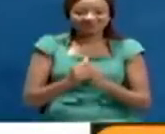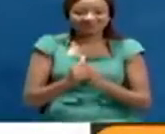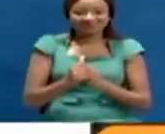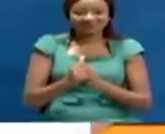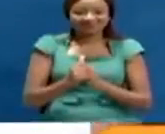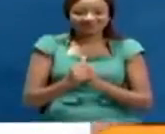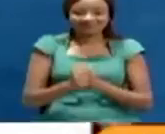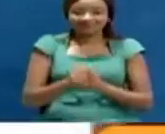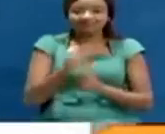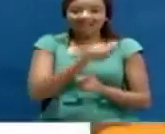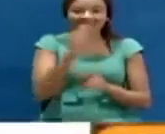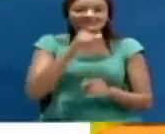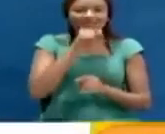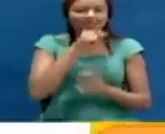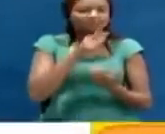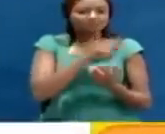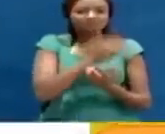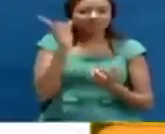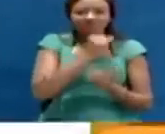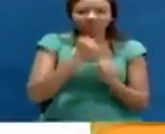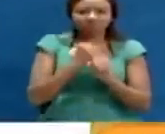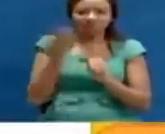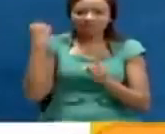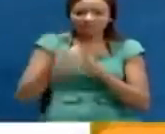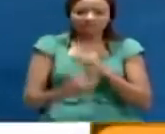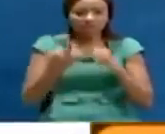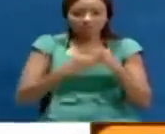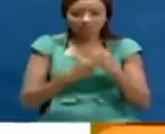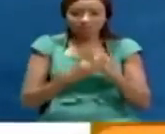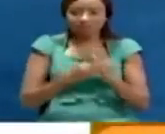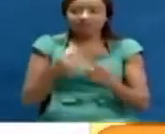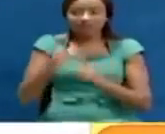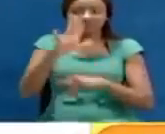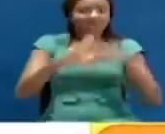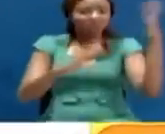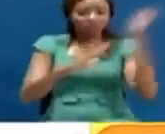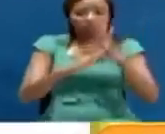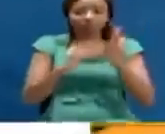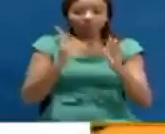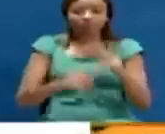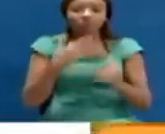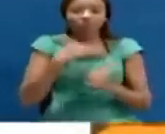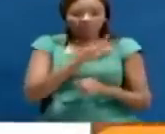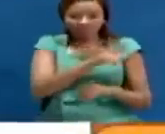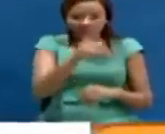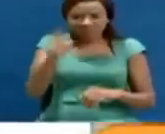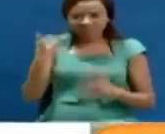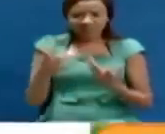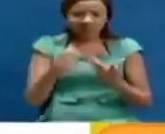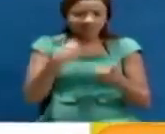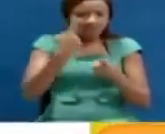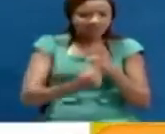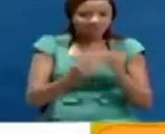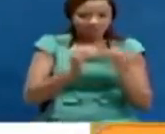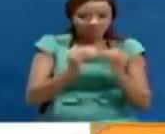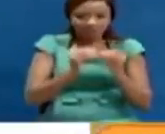Ouko, whose term expired in August last year. Top on our agenda is freeing state agencies which are yet to hold their